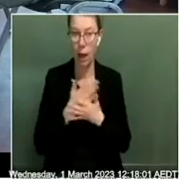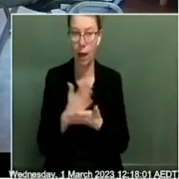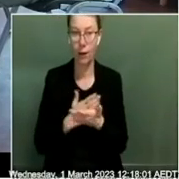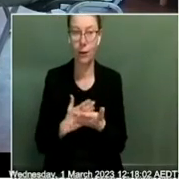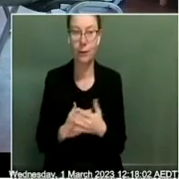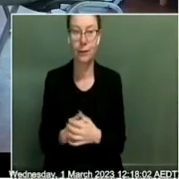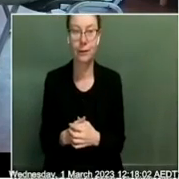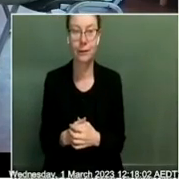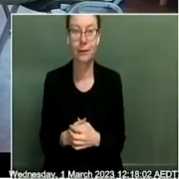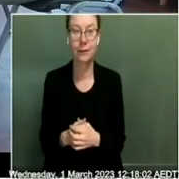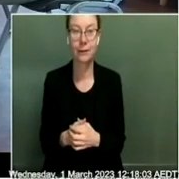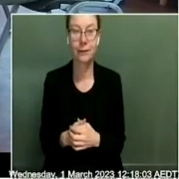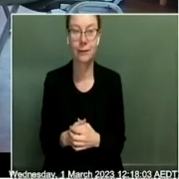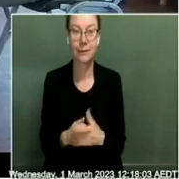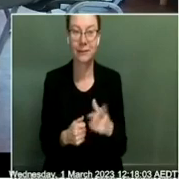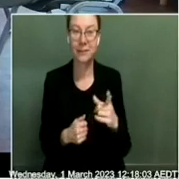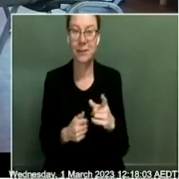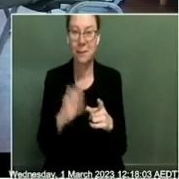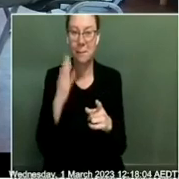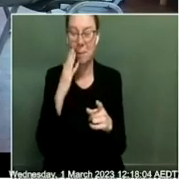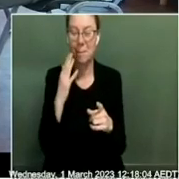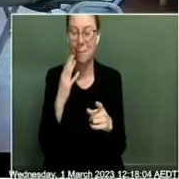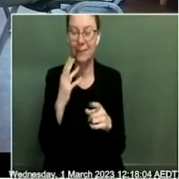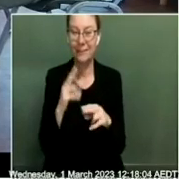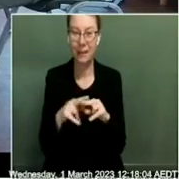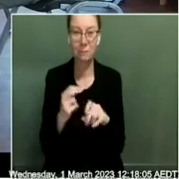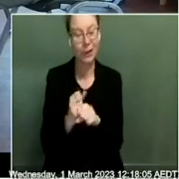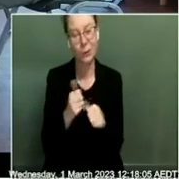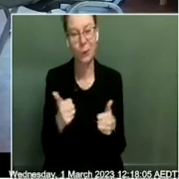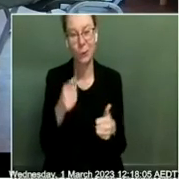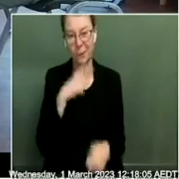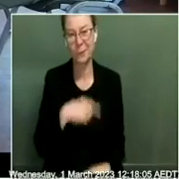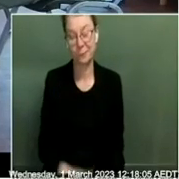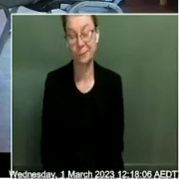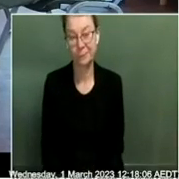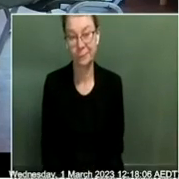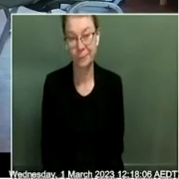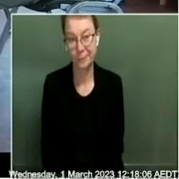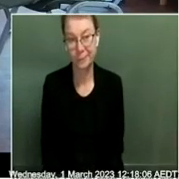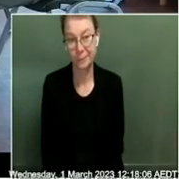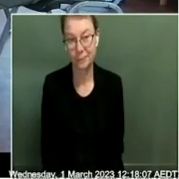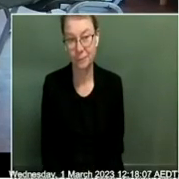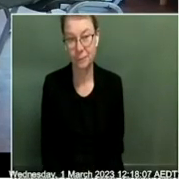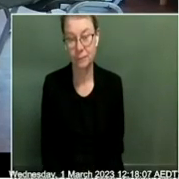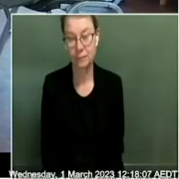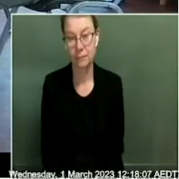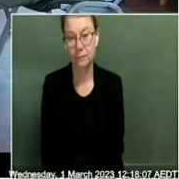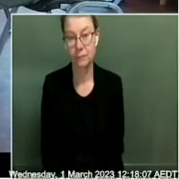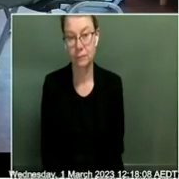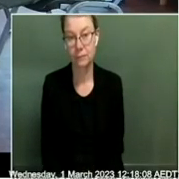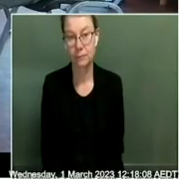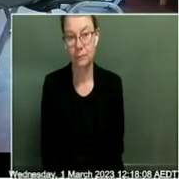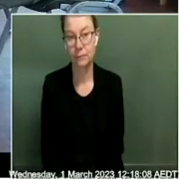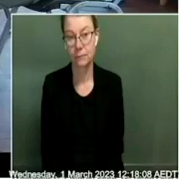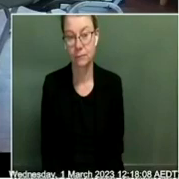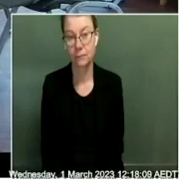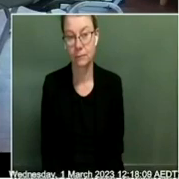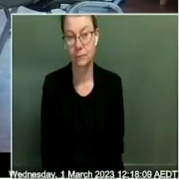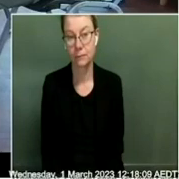Dad. For me, is to come through the washing machine to meet the